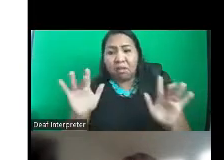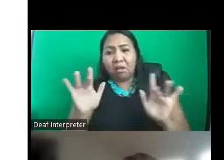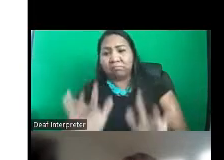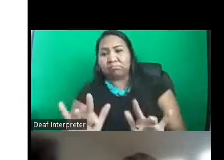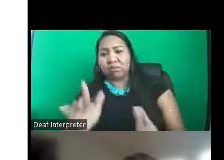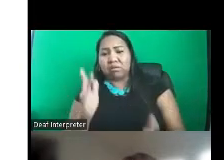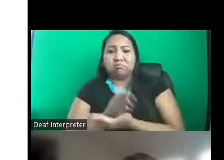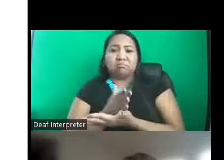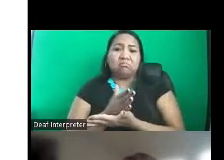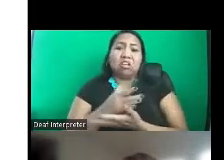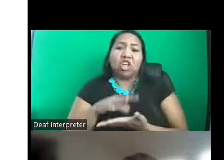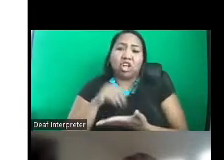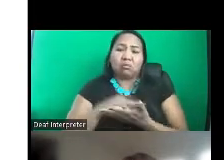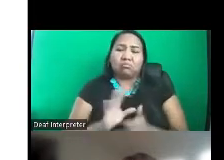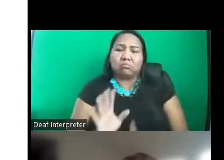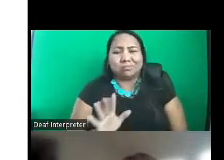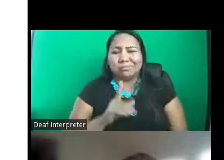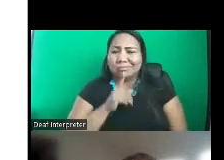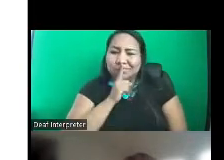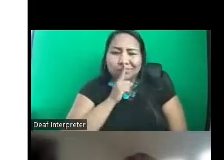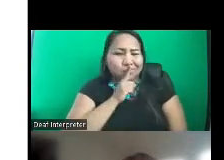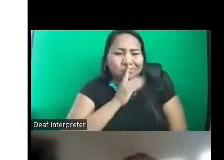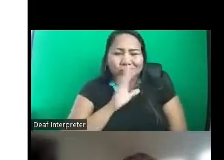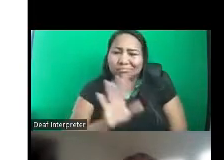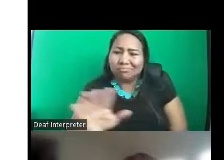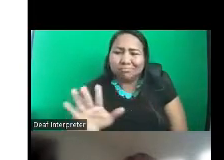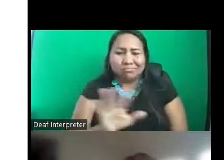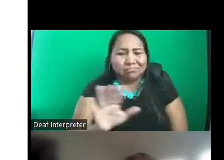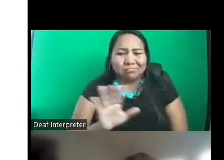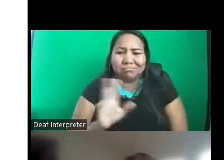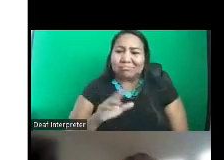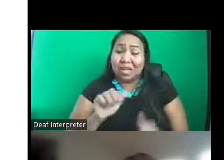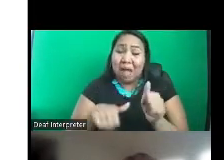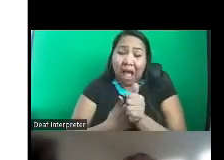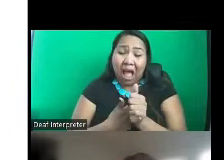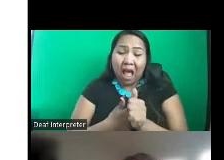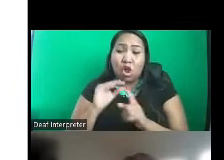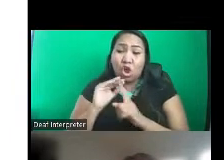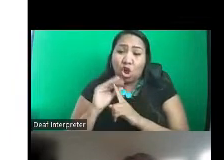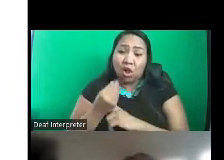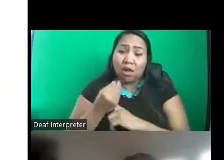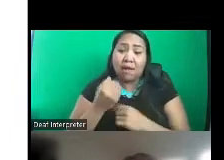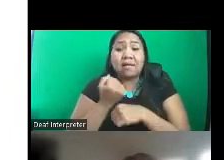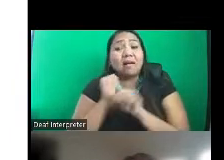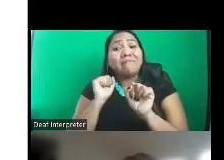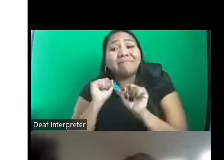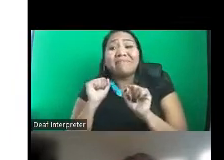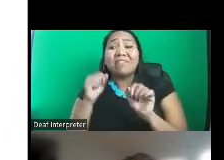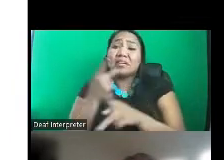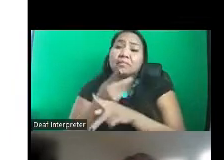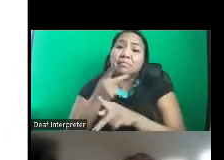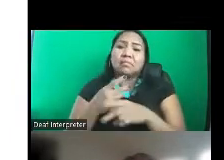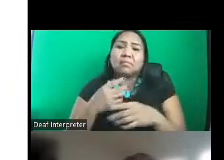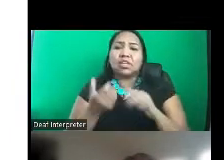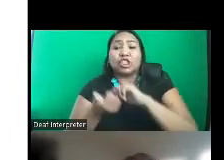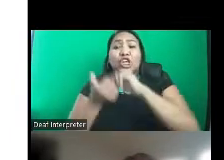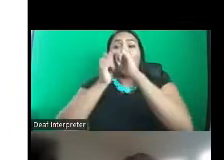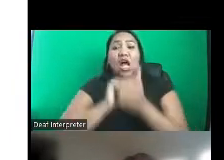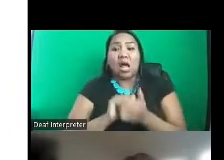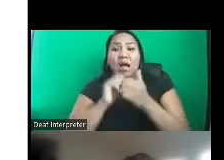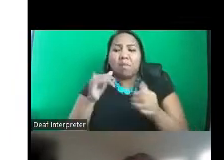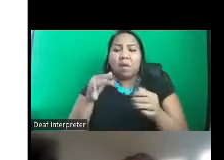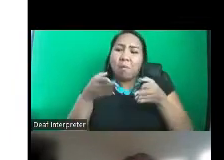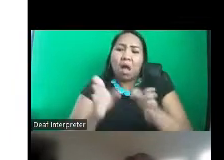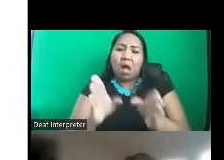The idea of culturally safe healthcare is just a paradigm shift of how you see the world and being willing to look at